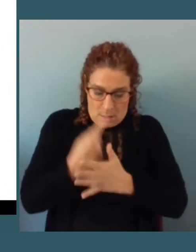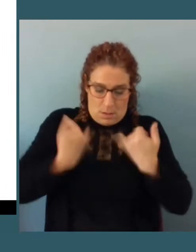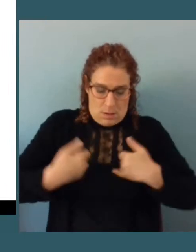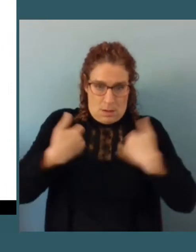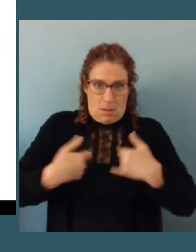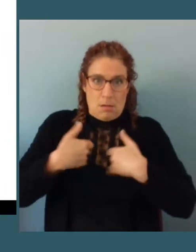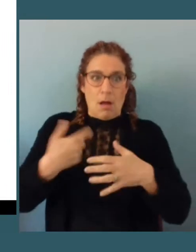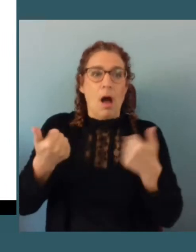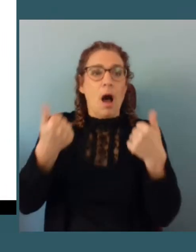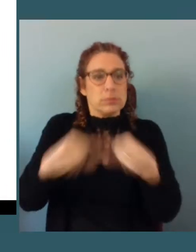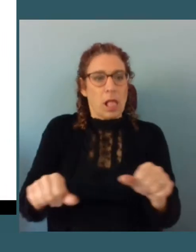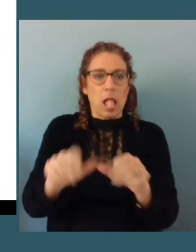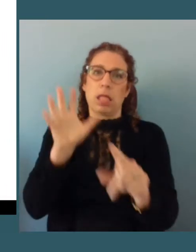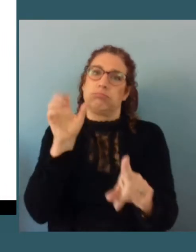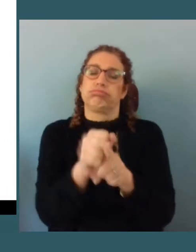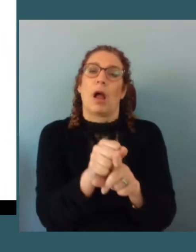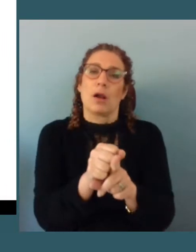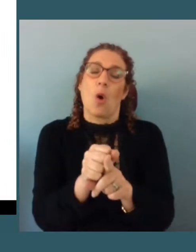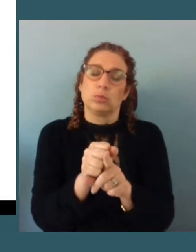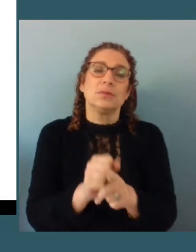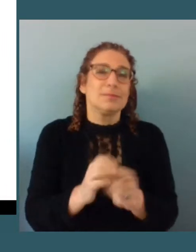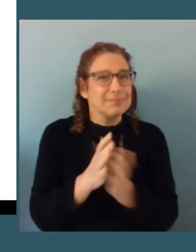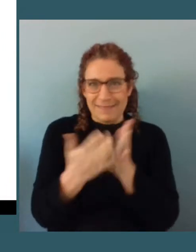you think about it.